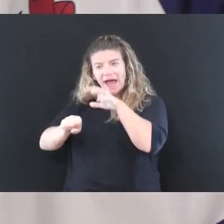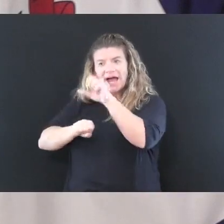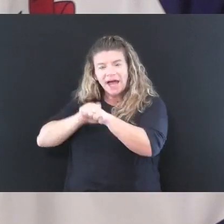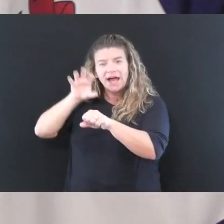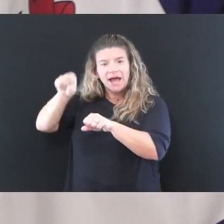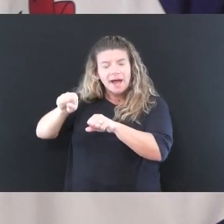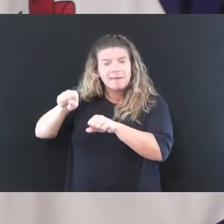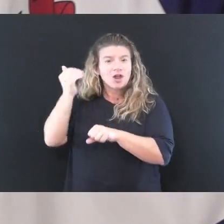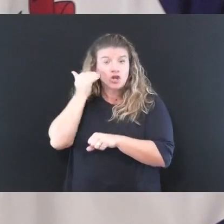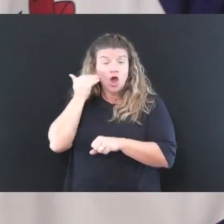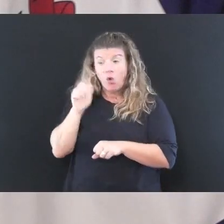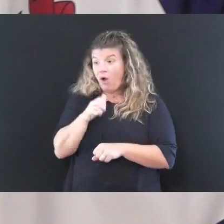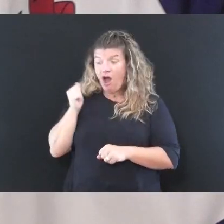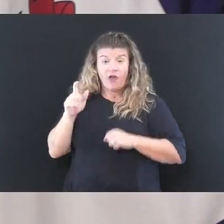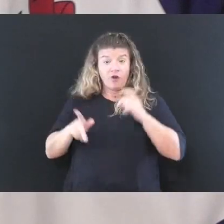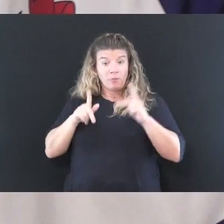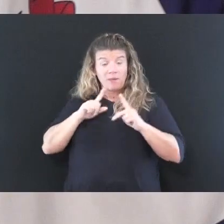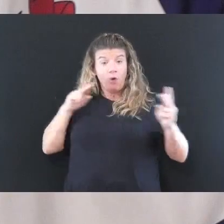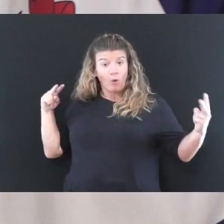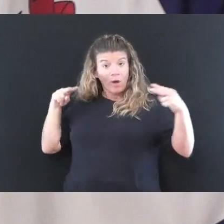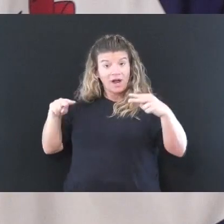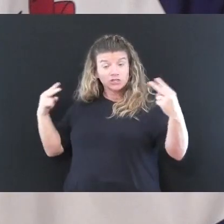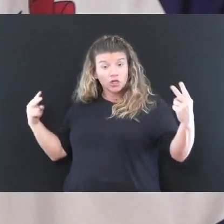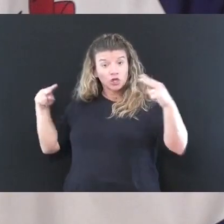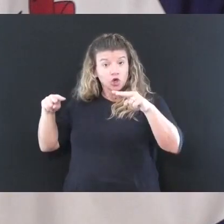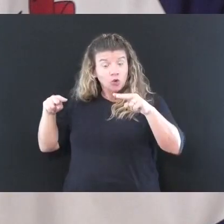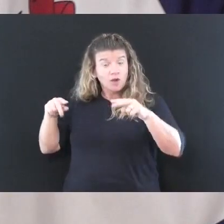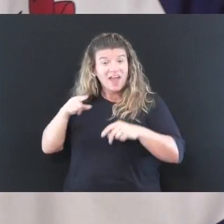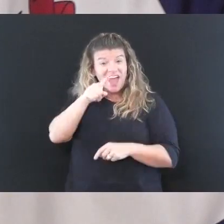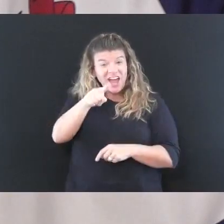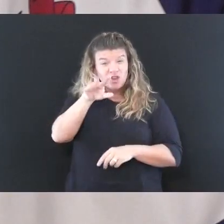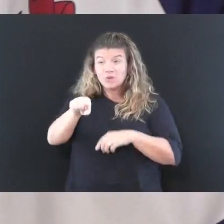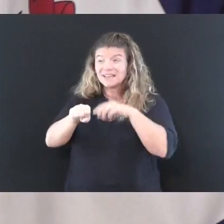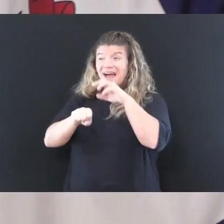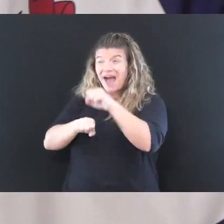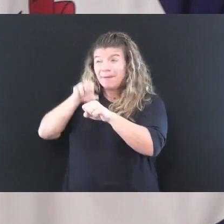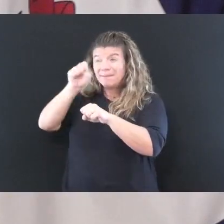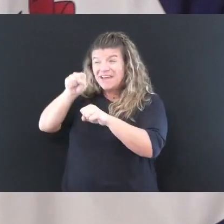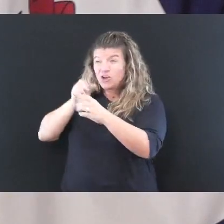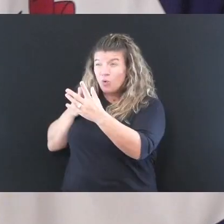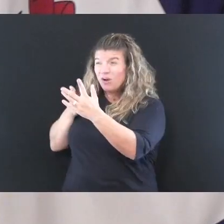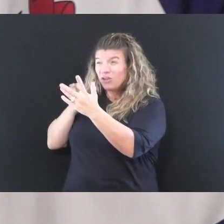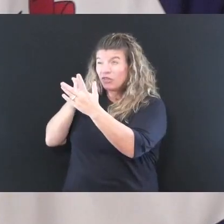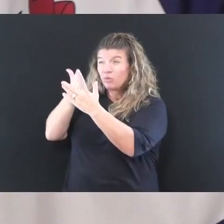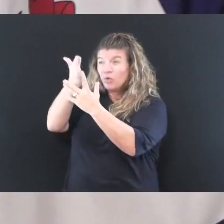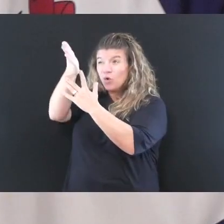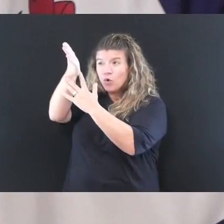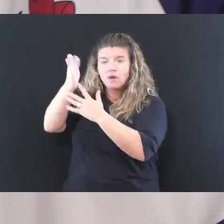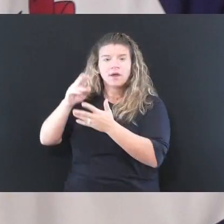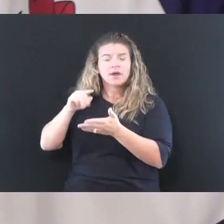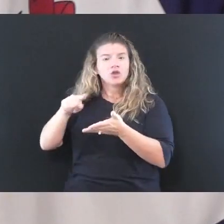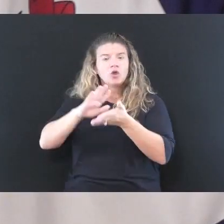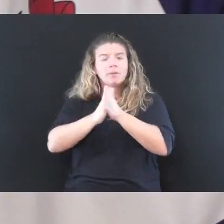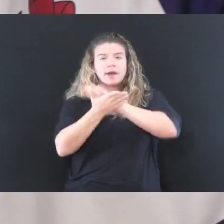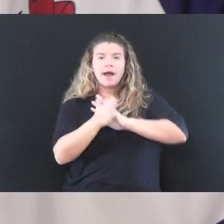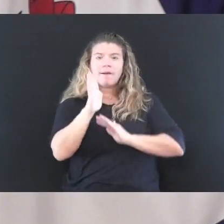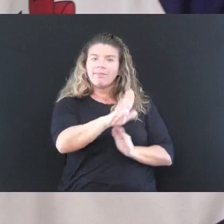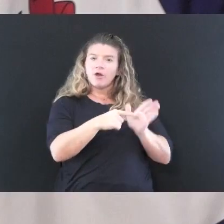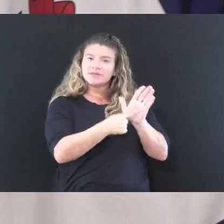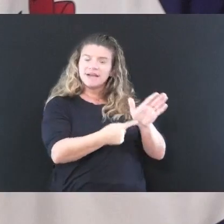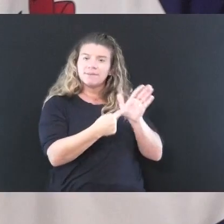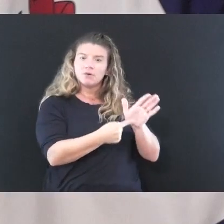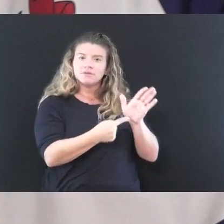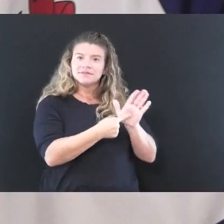are watching you, and you become an example of goodness. So much depends on what you're going to